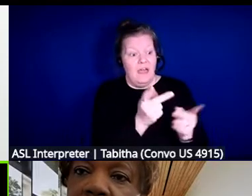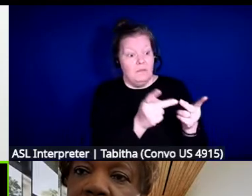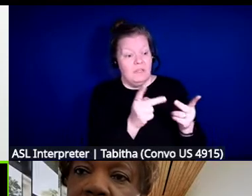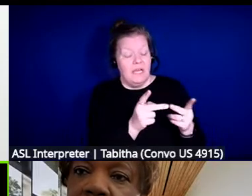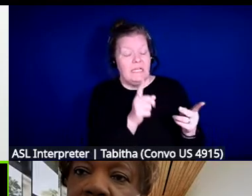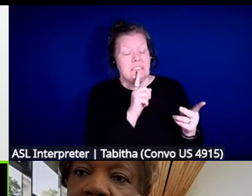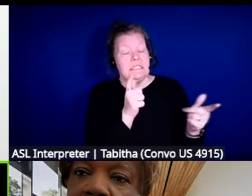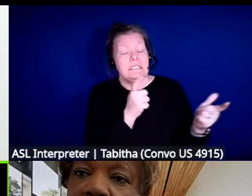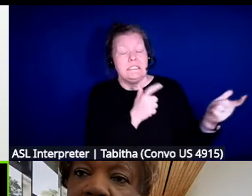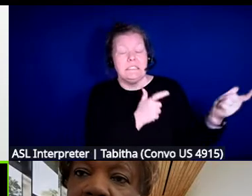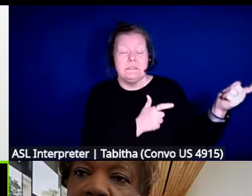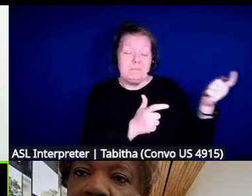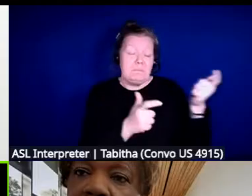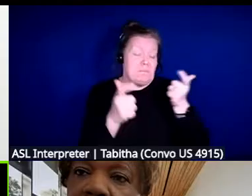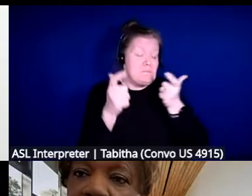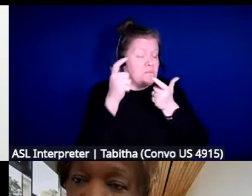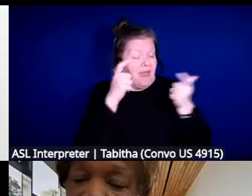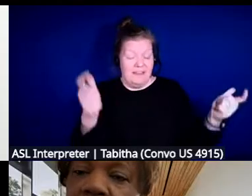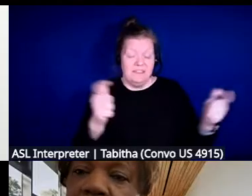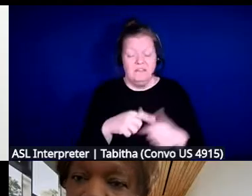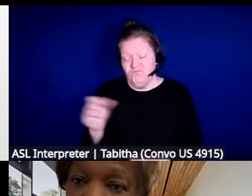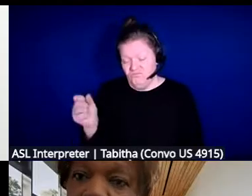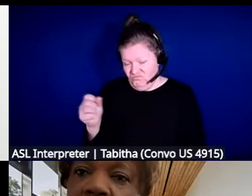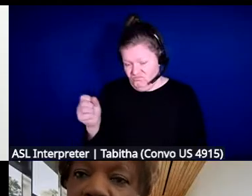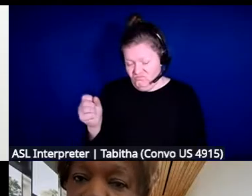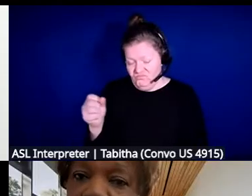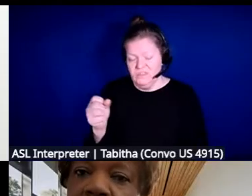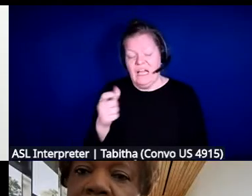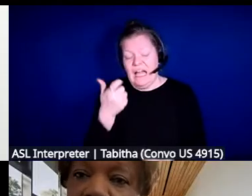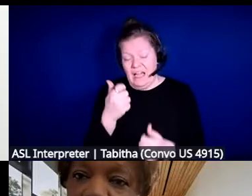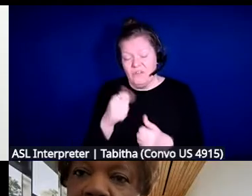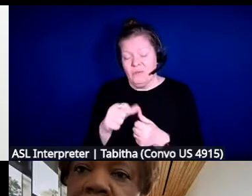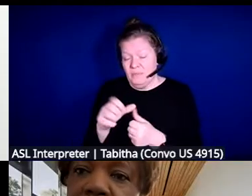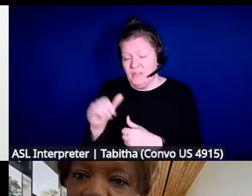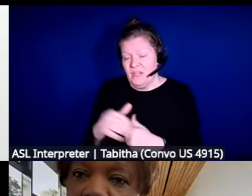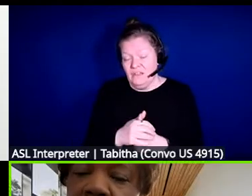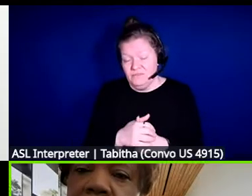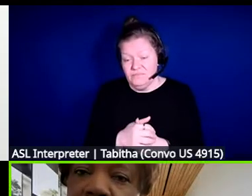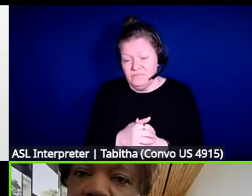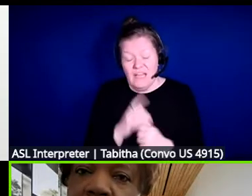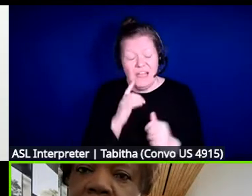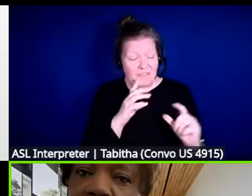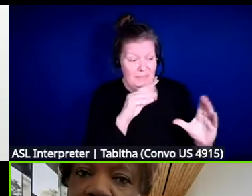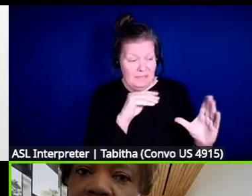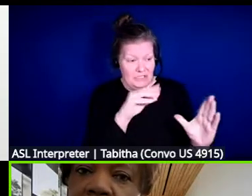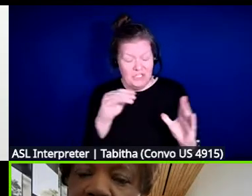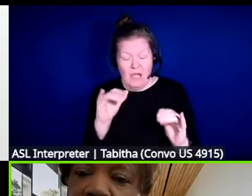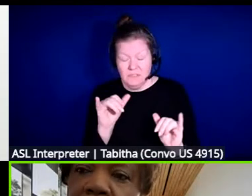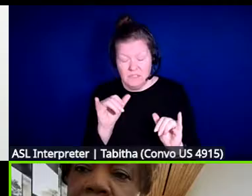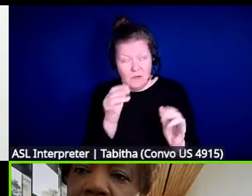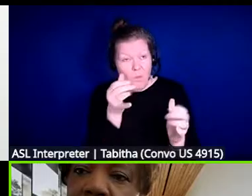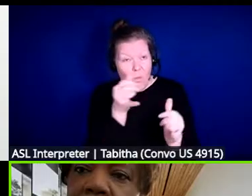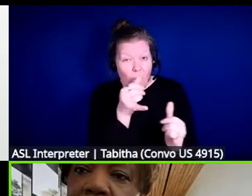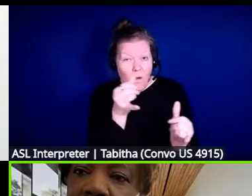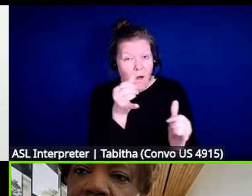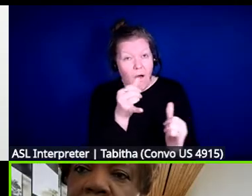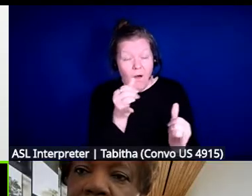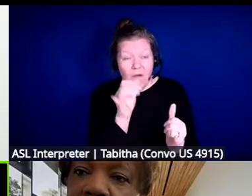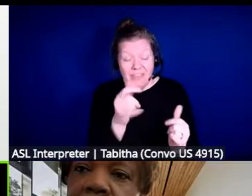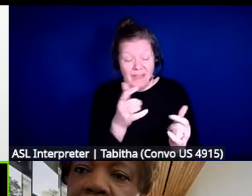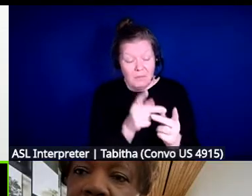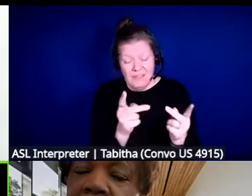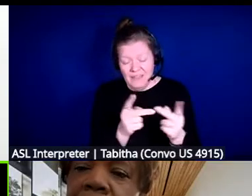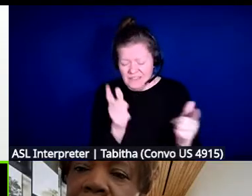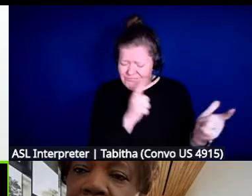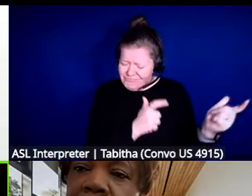hotel. massive. Yeah, I was I remember looking it. I at remember it. pictures of it. I was like, whoa, that place